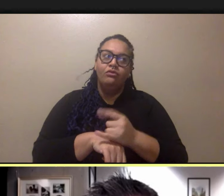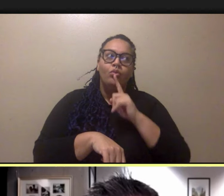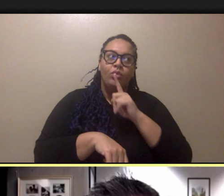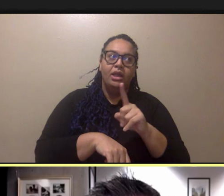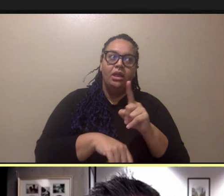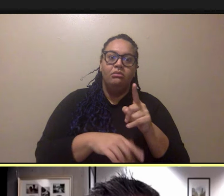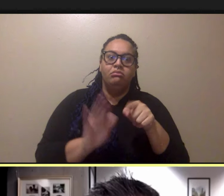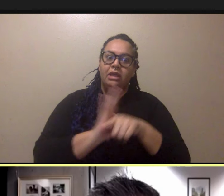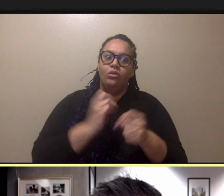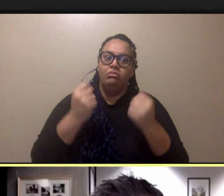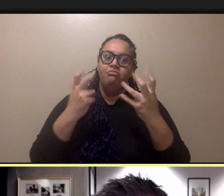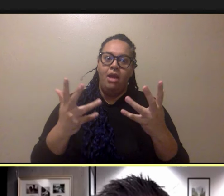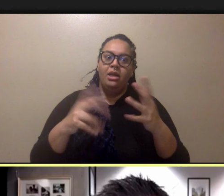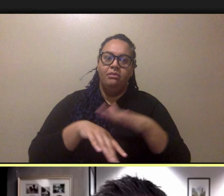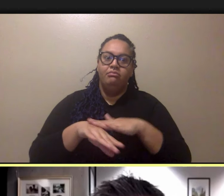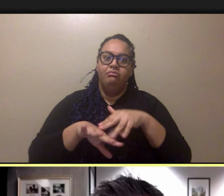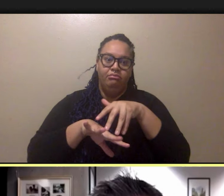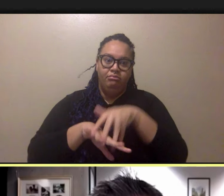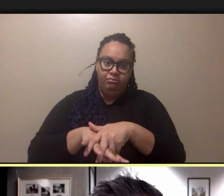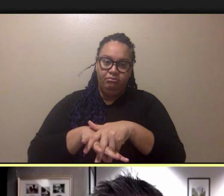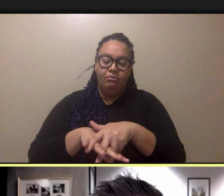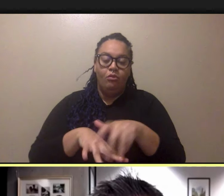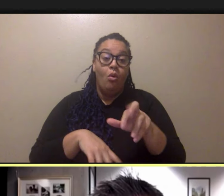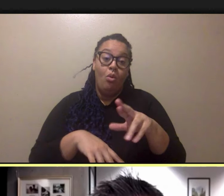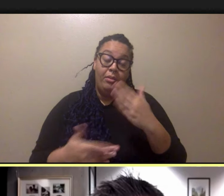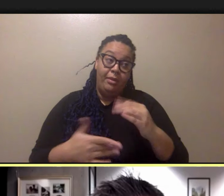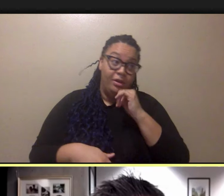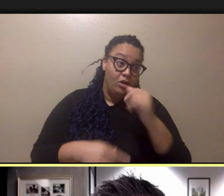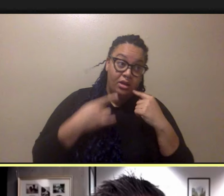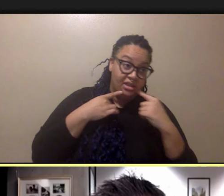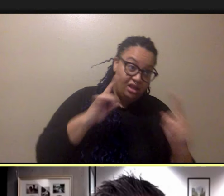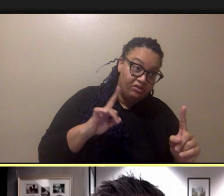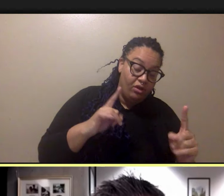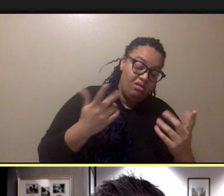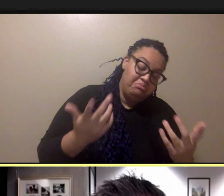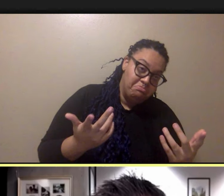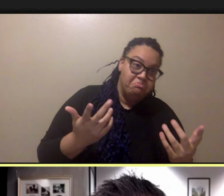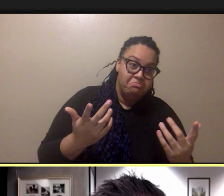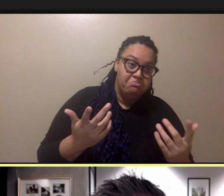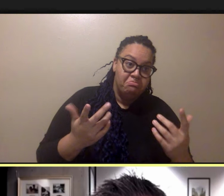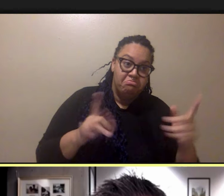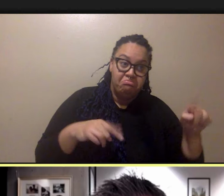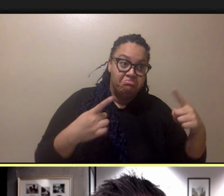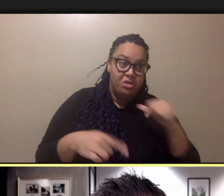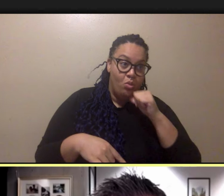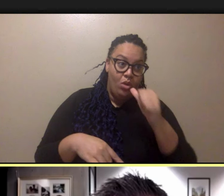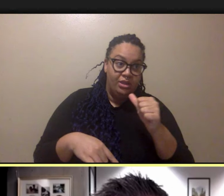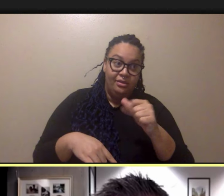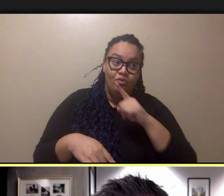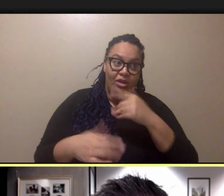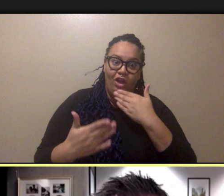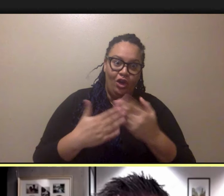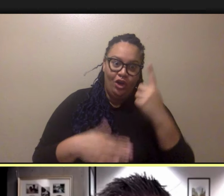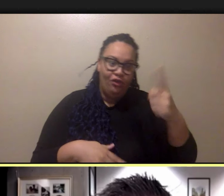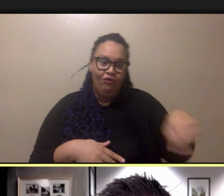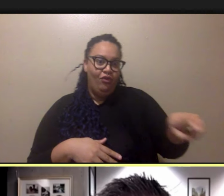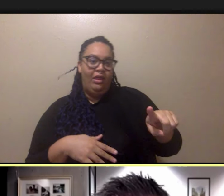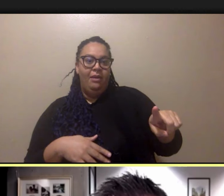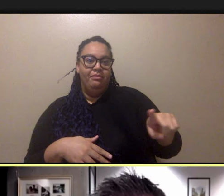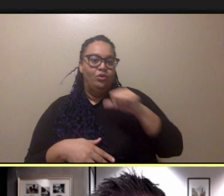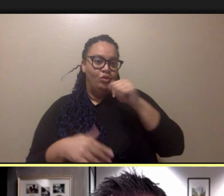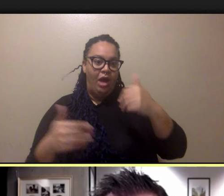Or unsuccessfully, if you want to put it that way, since it was not necessarily good for them to not have